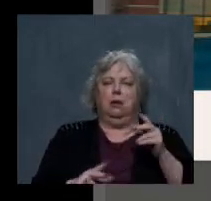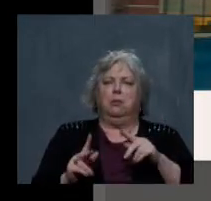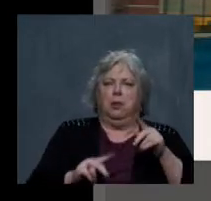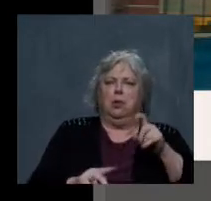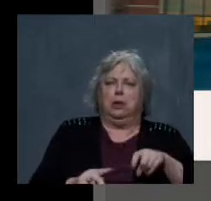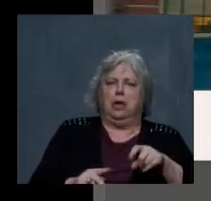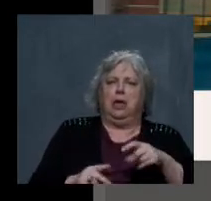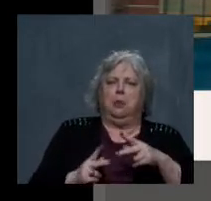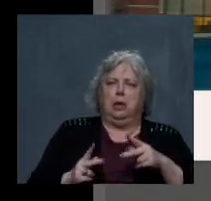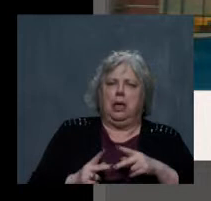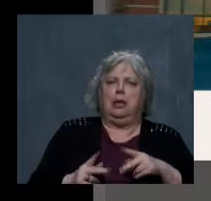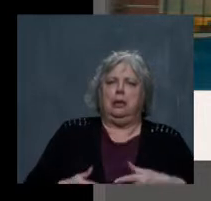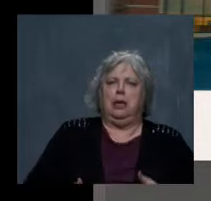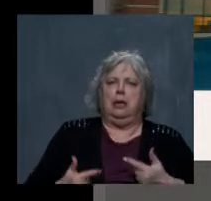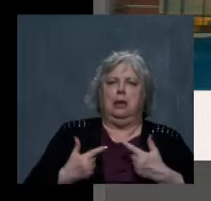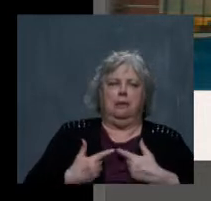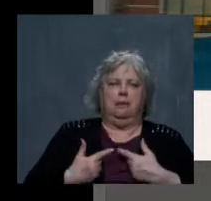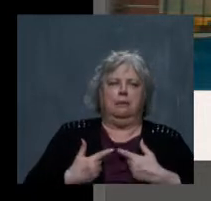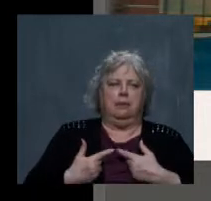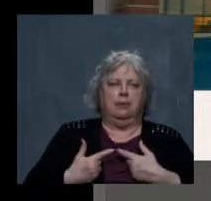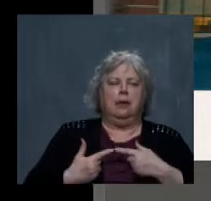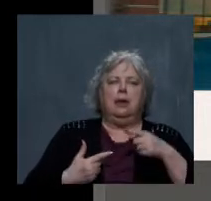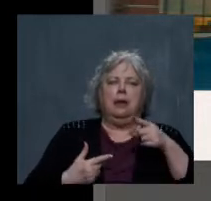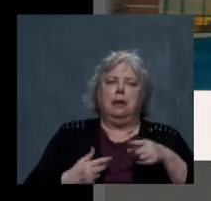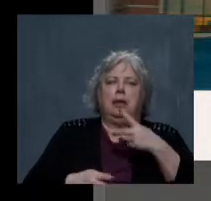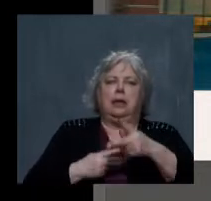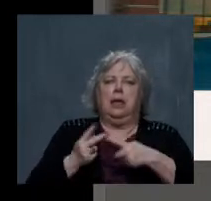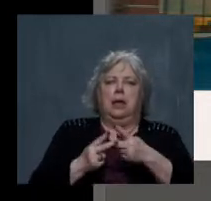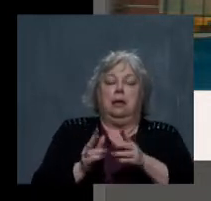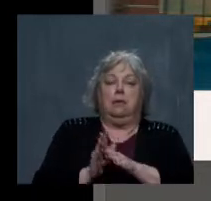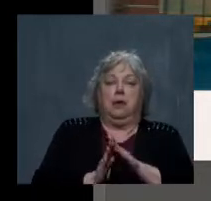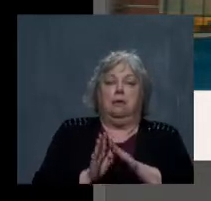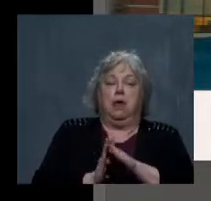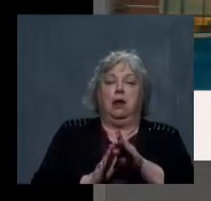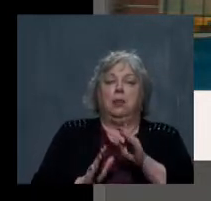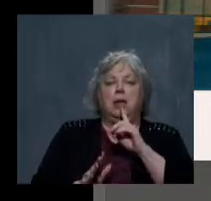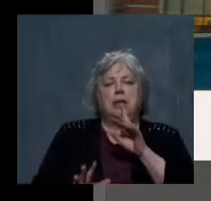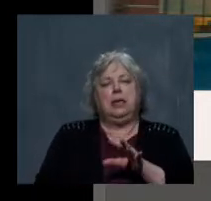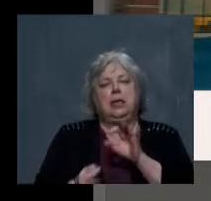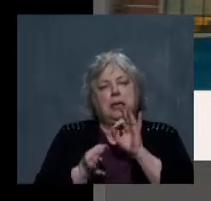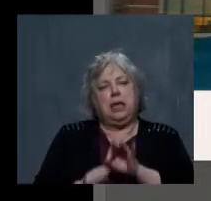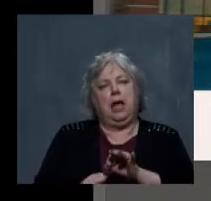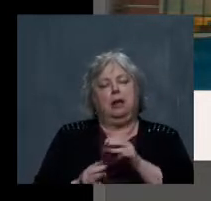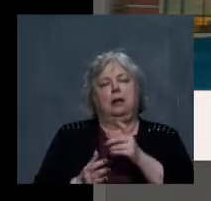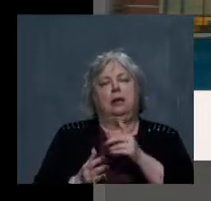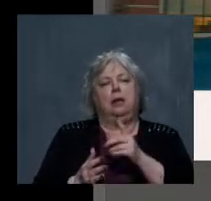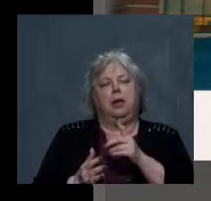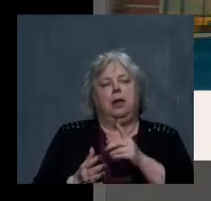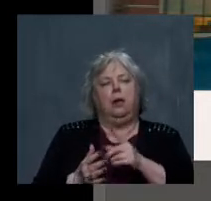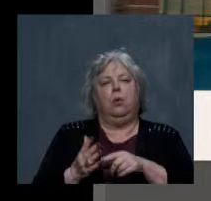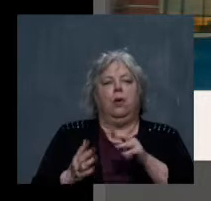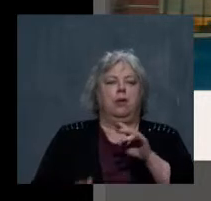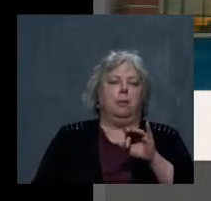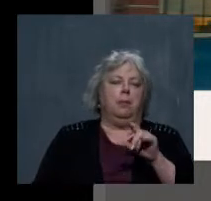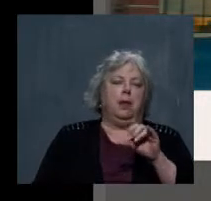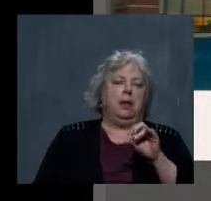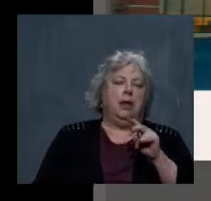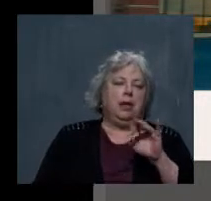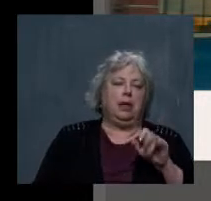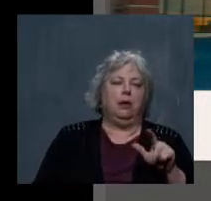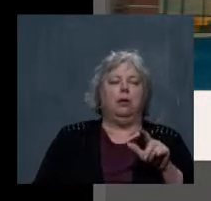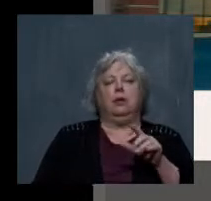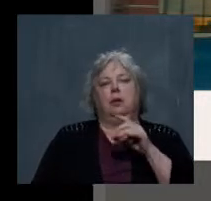a place to live. This type of development is exactly what the millennials, anywhere from 20